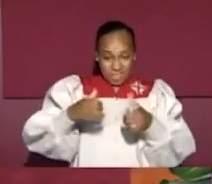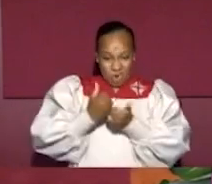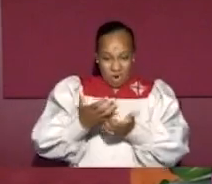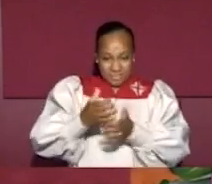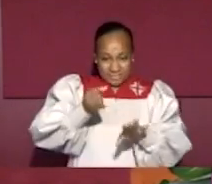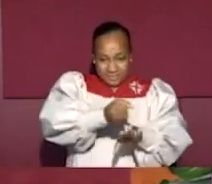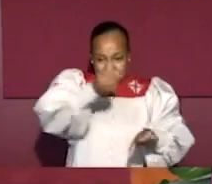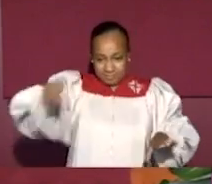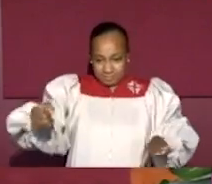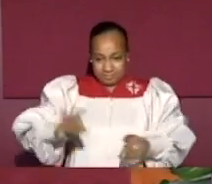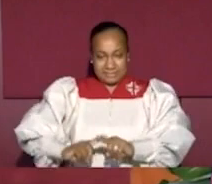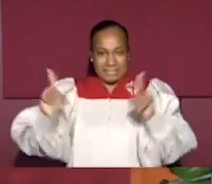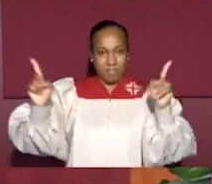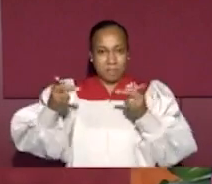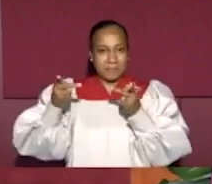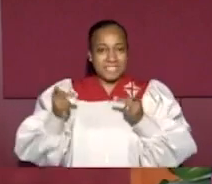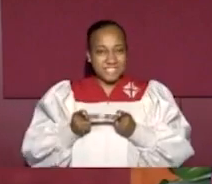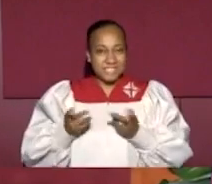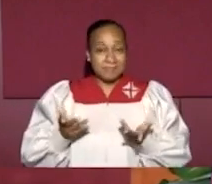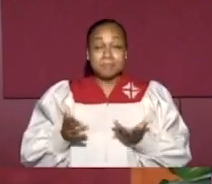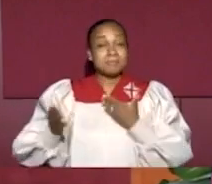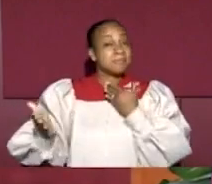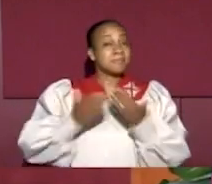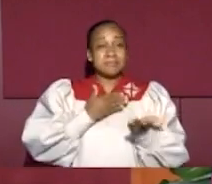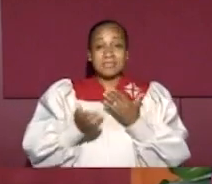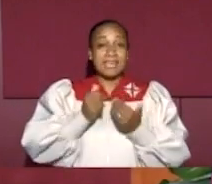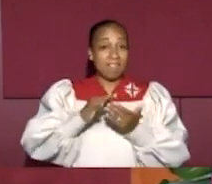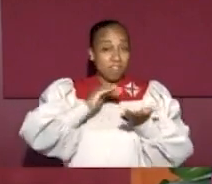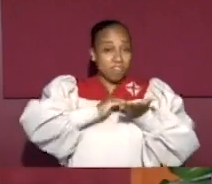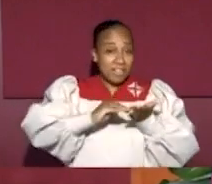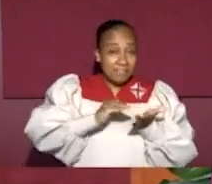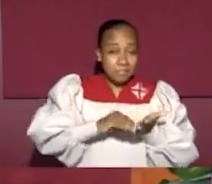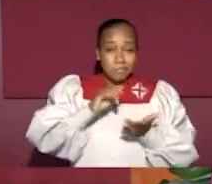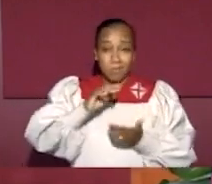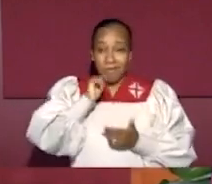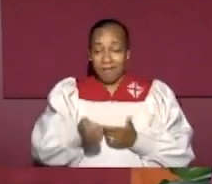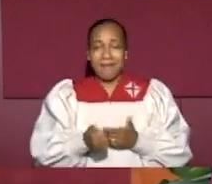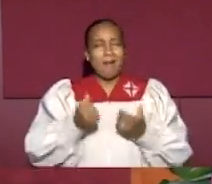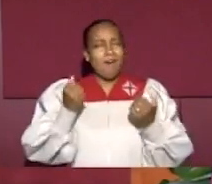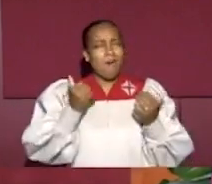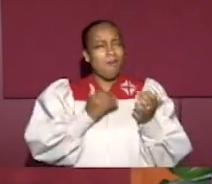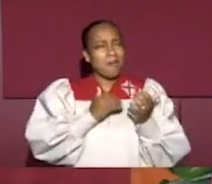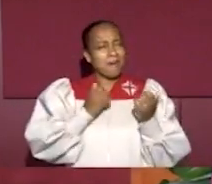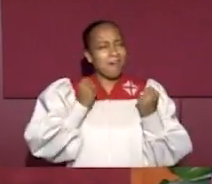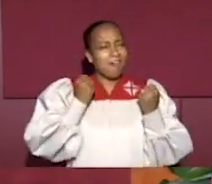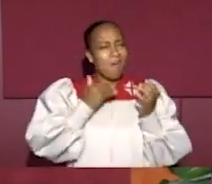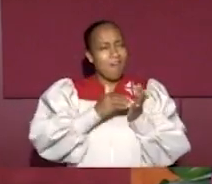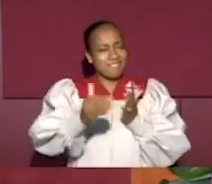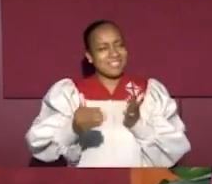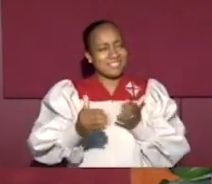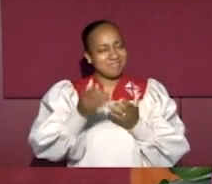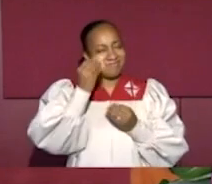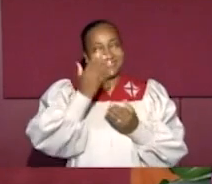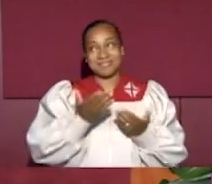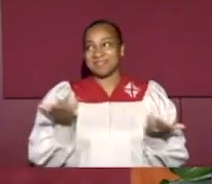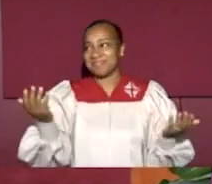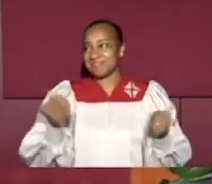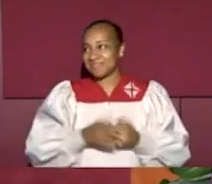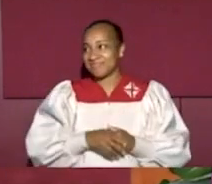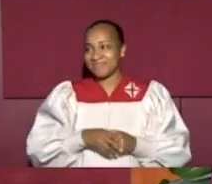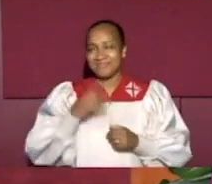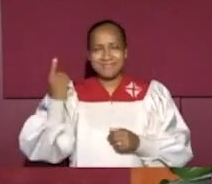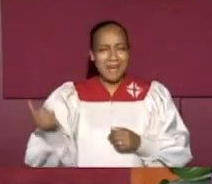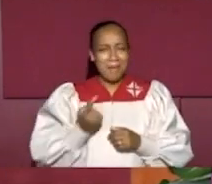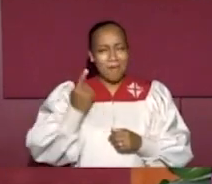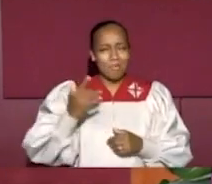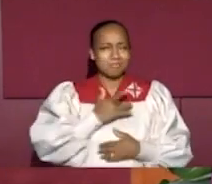in different positions. And it doesn't matter if there's forgiveness. There are many times, and I tell you, it's I'm